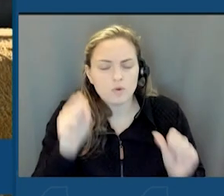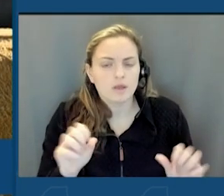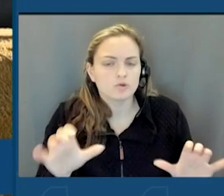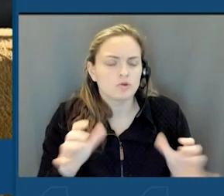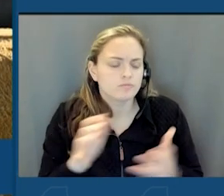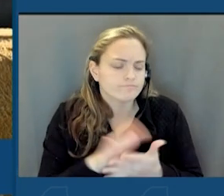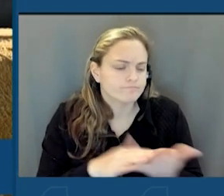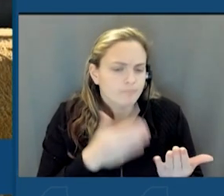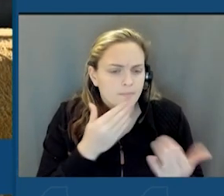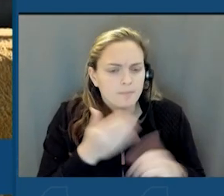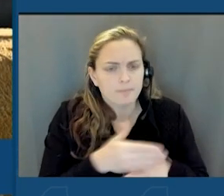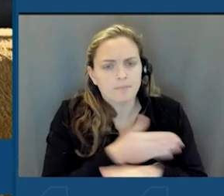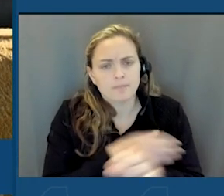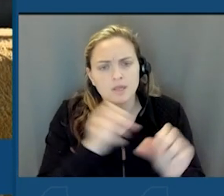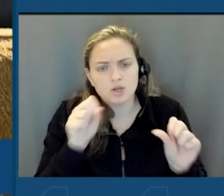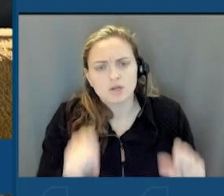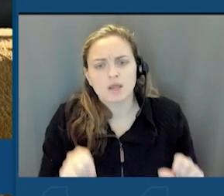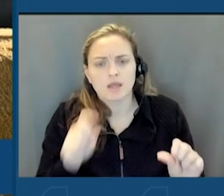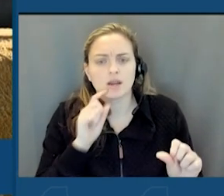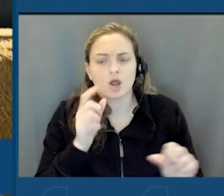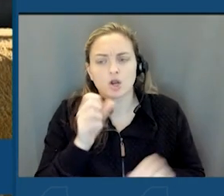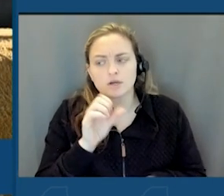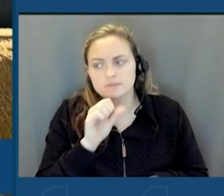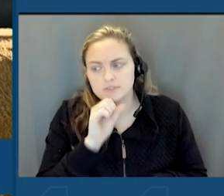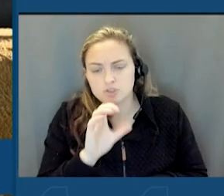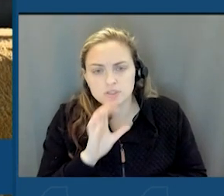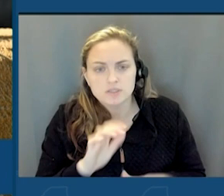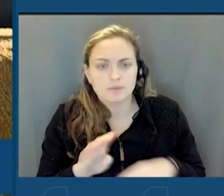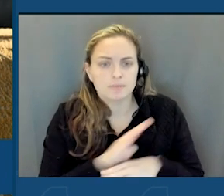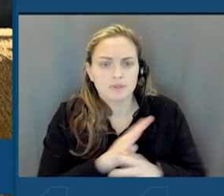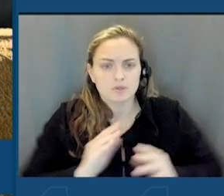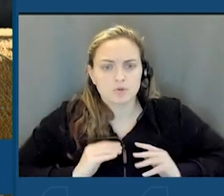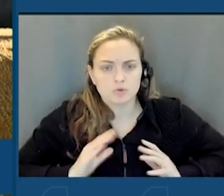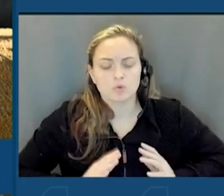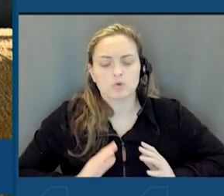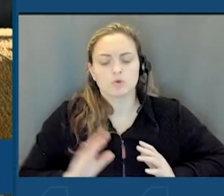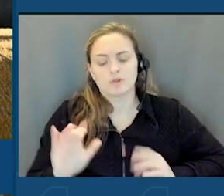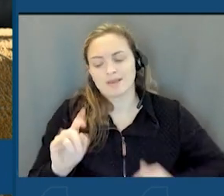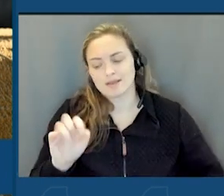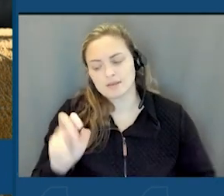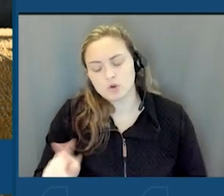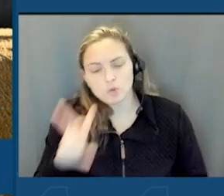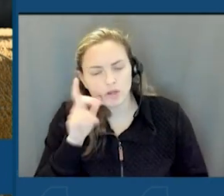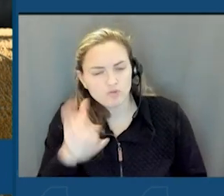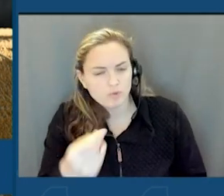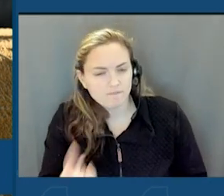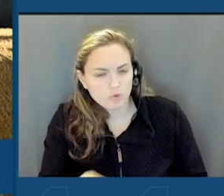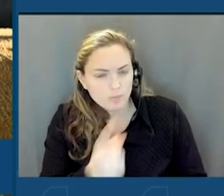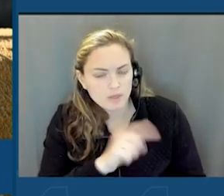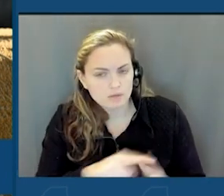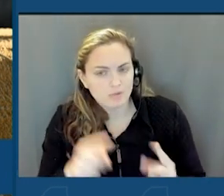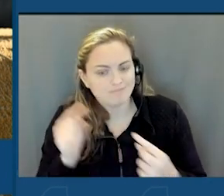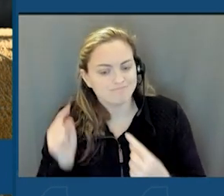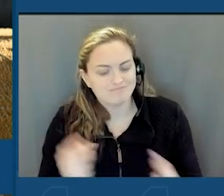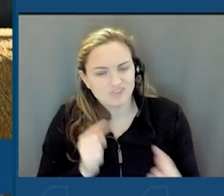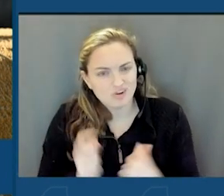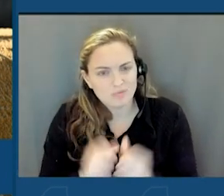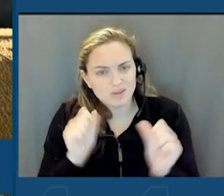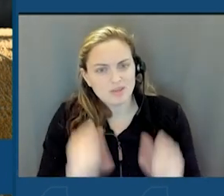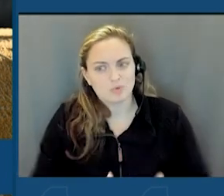better, whether it's, like I said, our seniors, our business owners like Derek, who you'll hear from in a couple of minutes, all struggling to be able to live